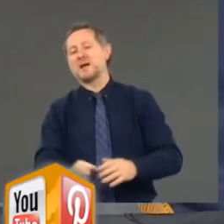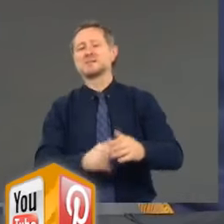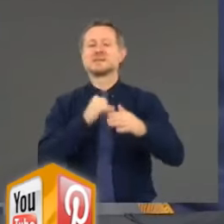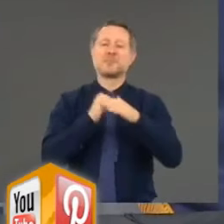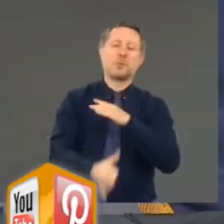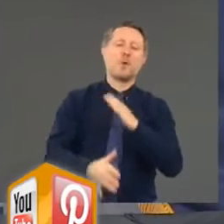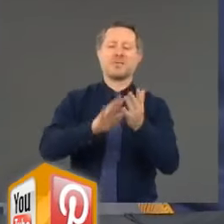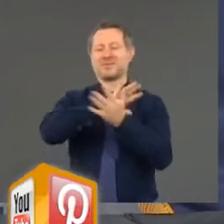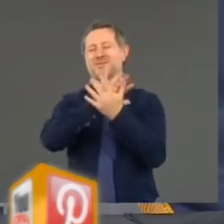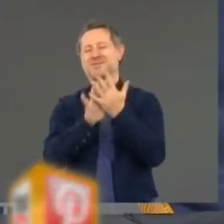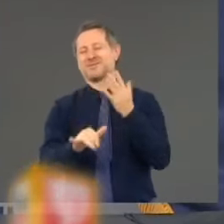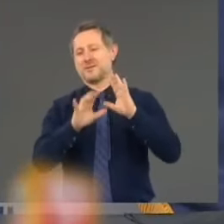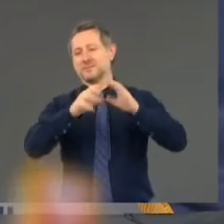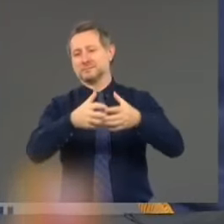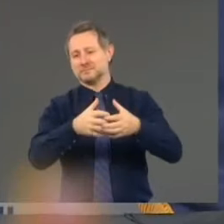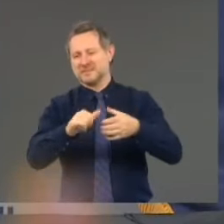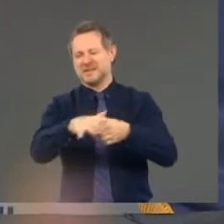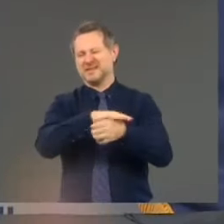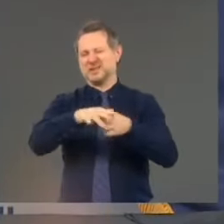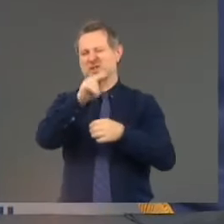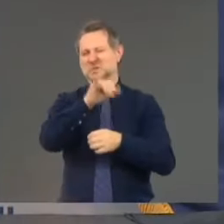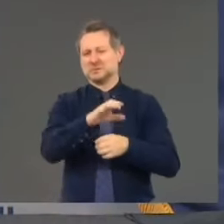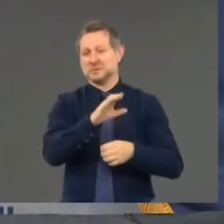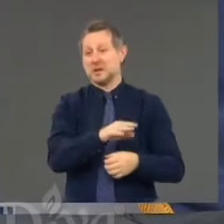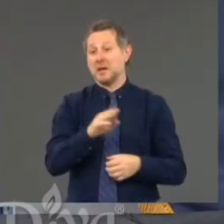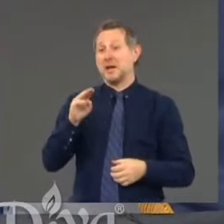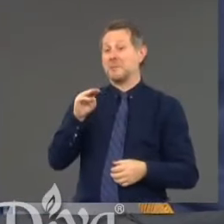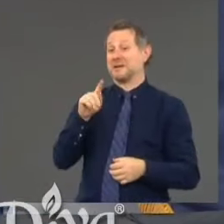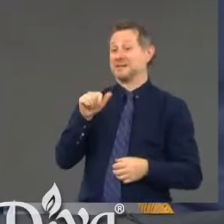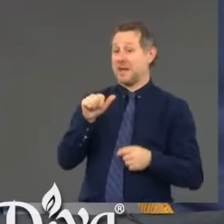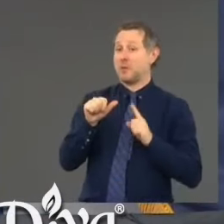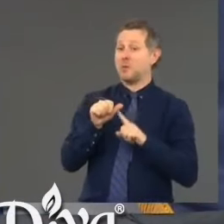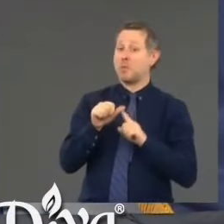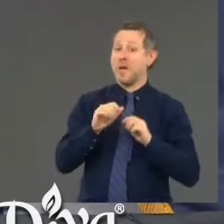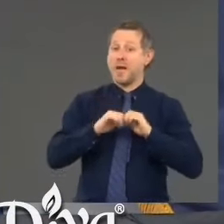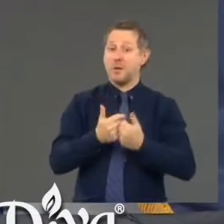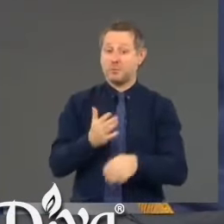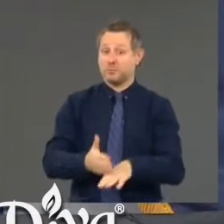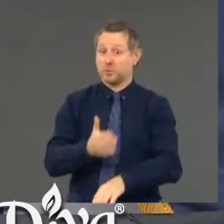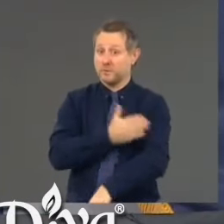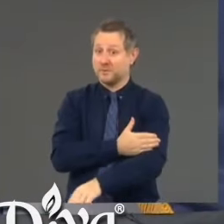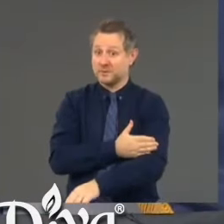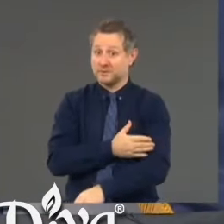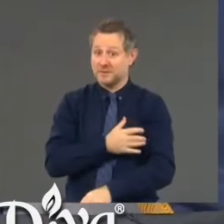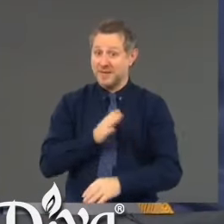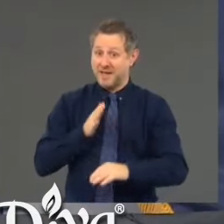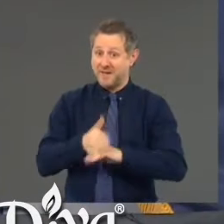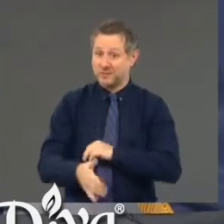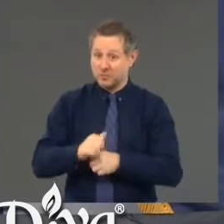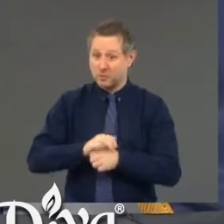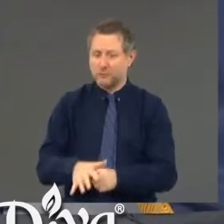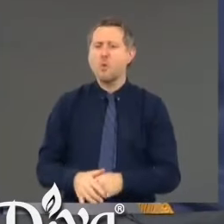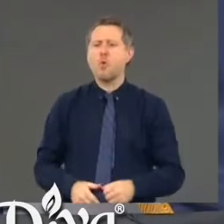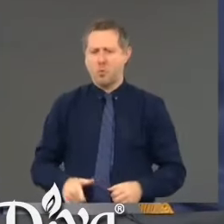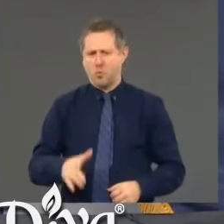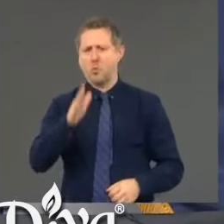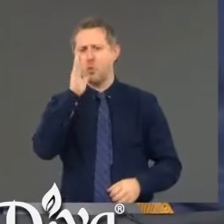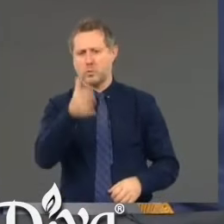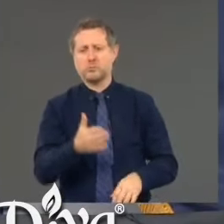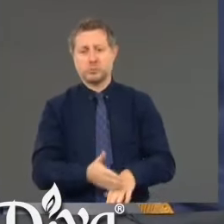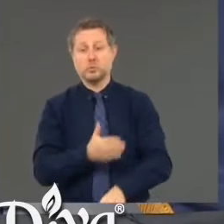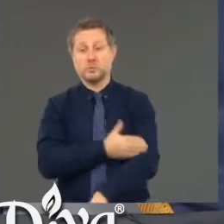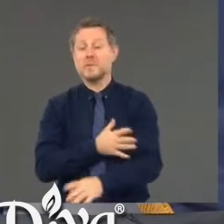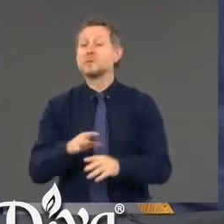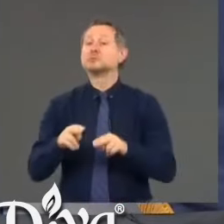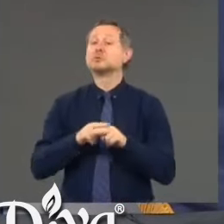MTA, talk about being better for this experience. The MTA is going to be better. The trains are